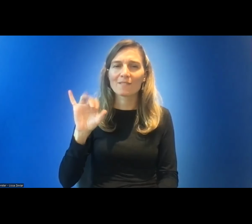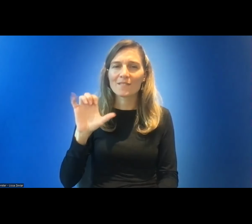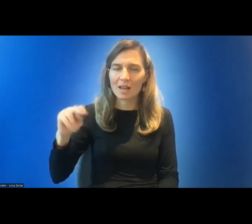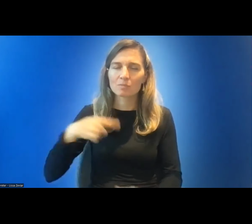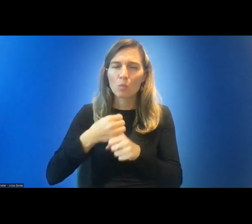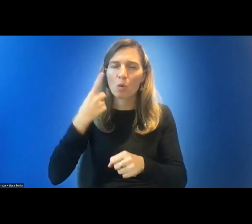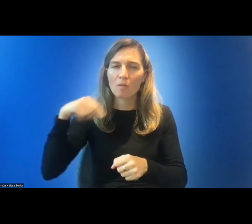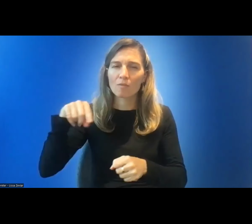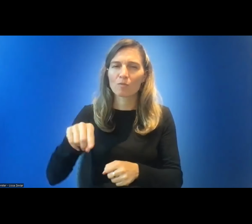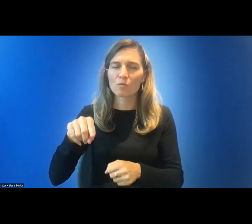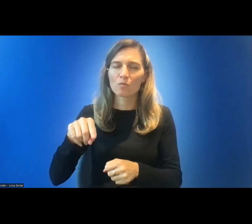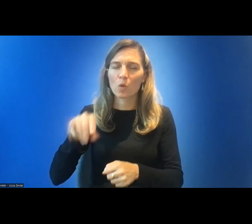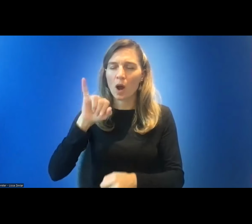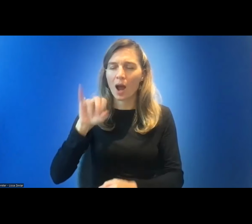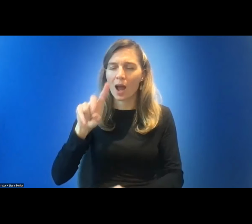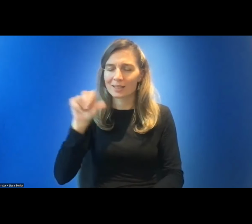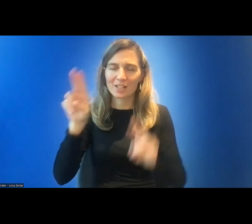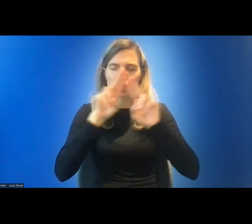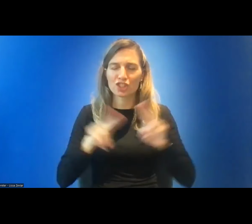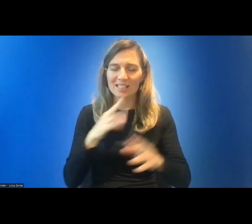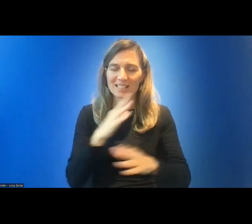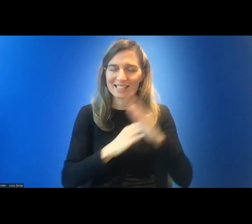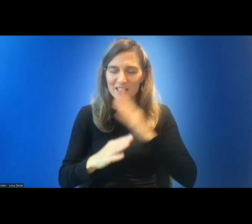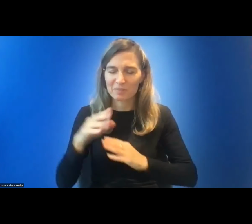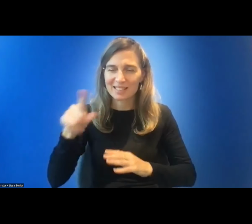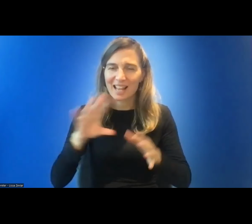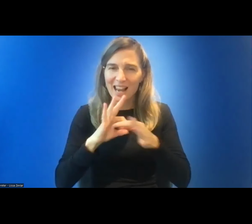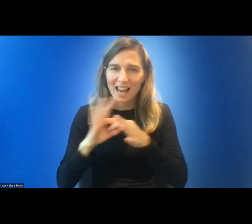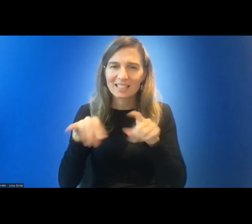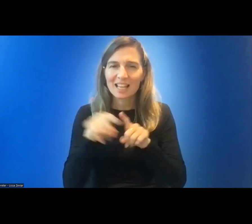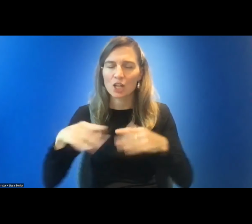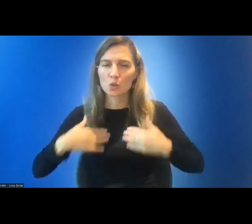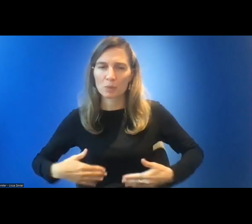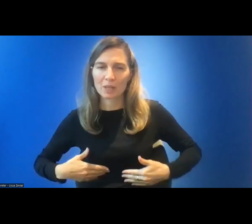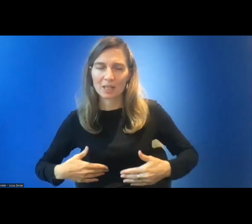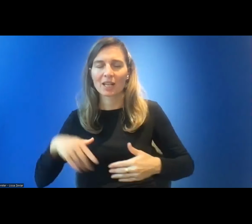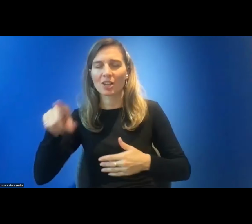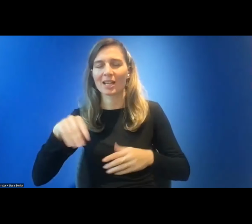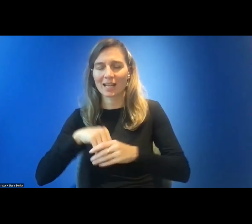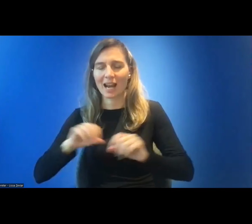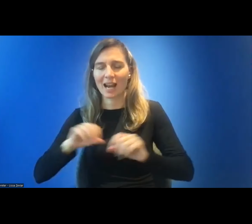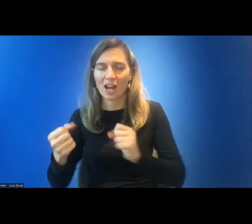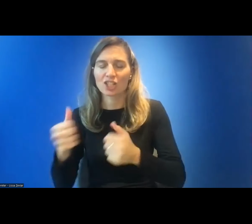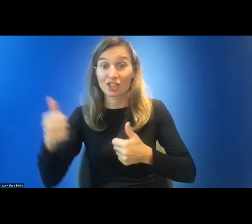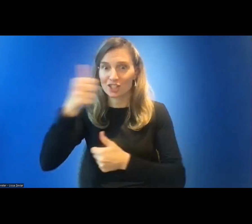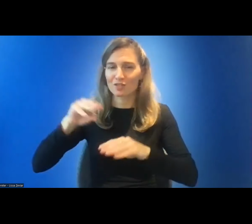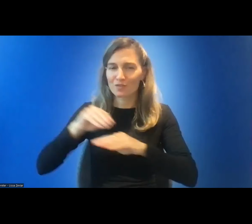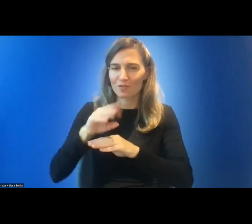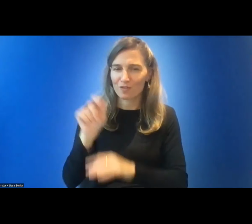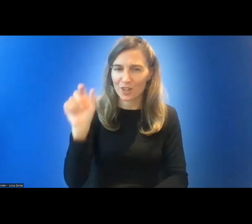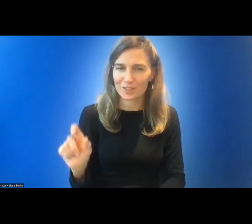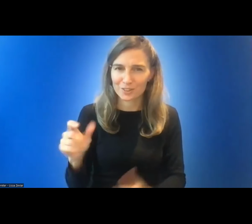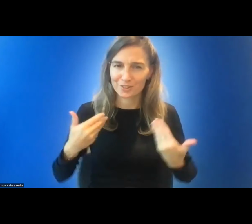International Disability Alliance as the Inclusive Humanitarian Action Senior Advisor. And one of